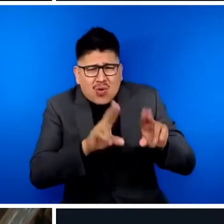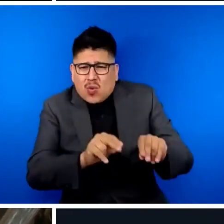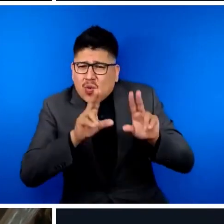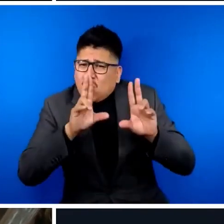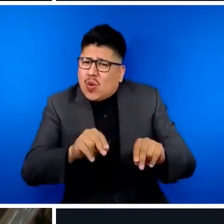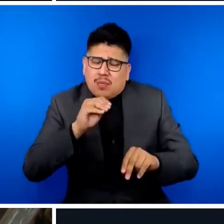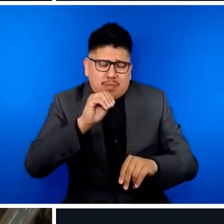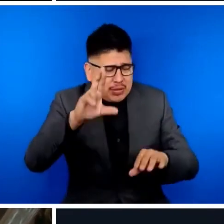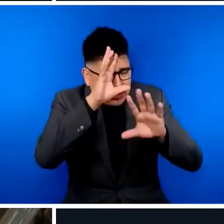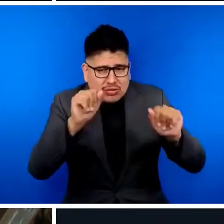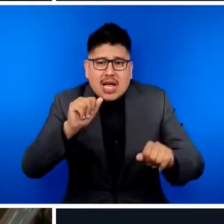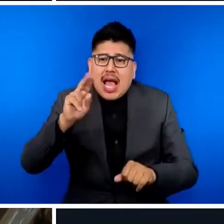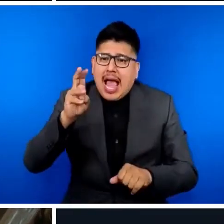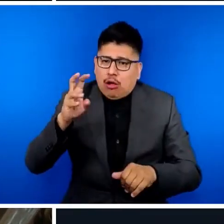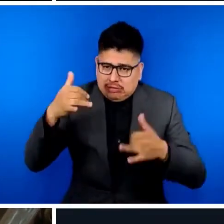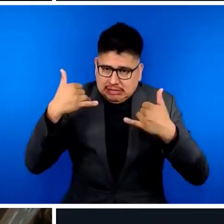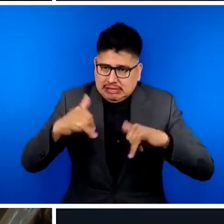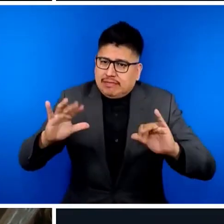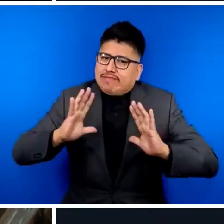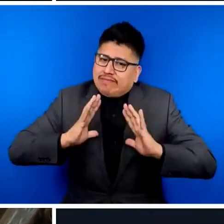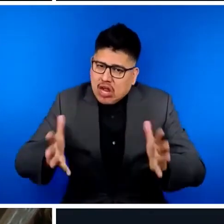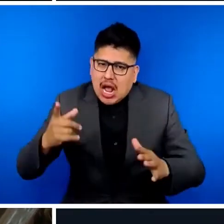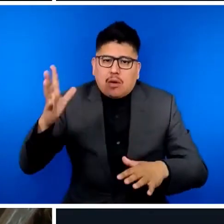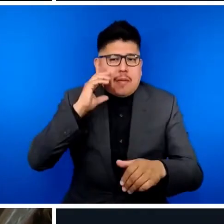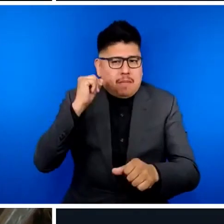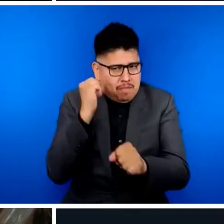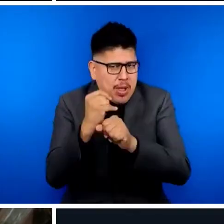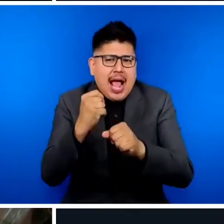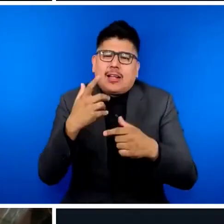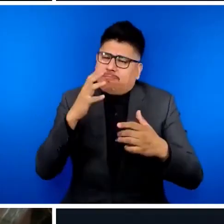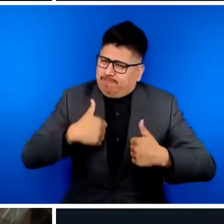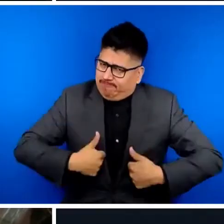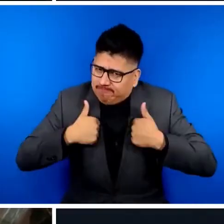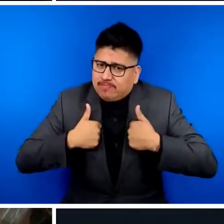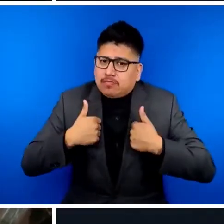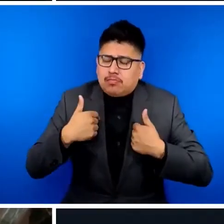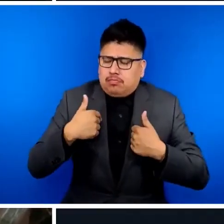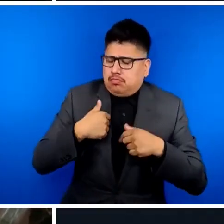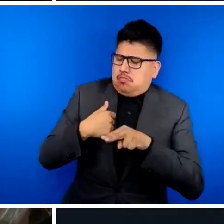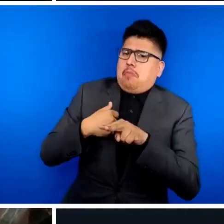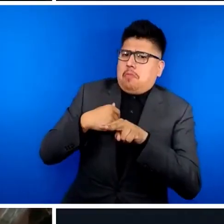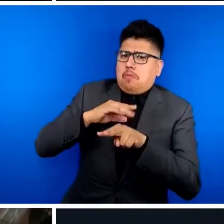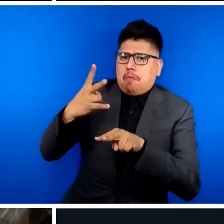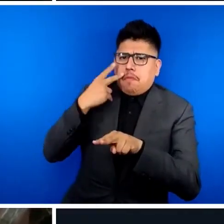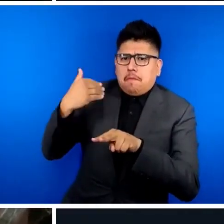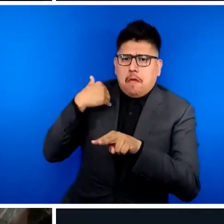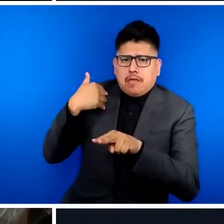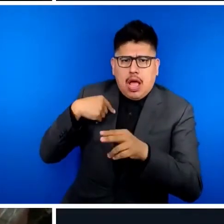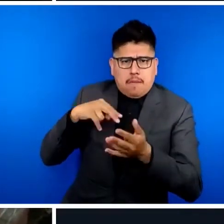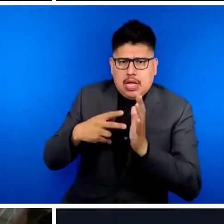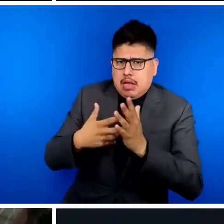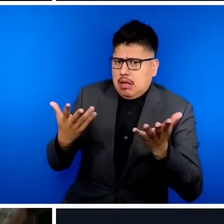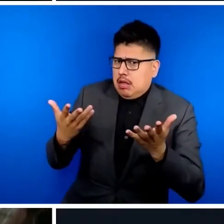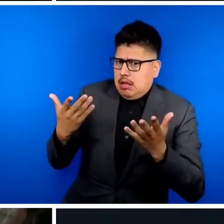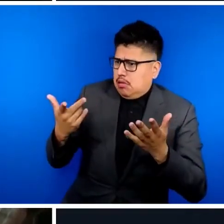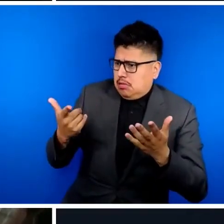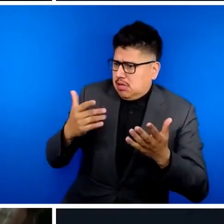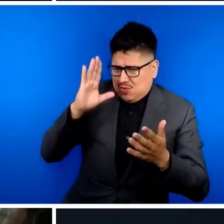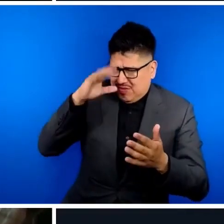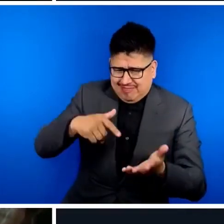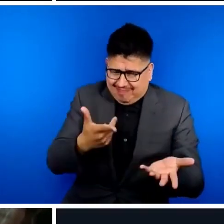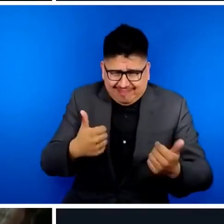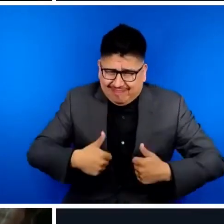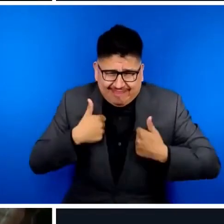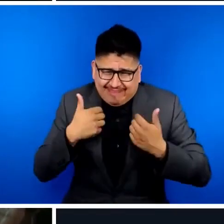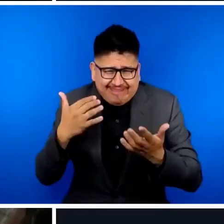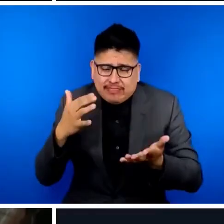going to make it. I've never seen anything like it. I mean, he was given almost no chance. She said, I have no